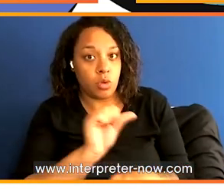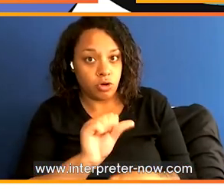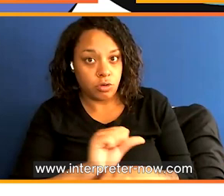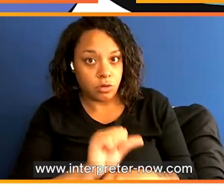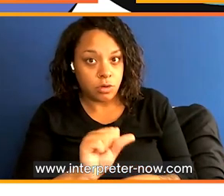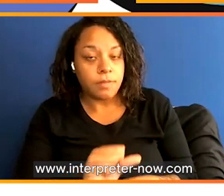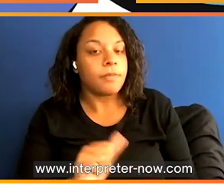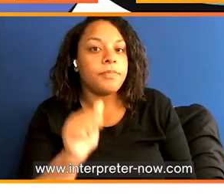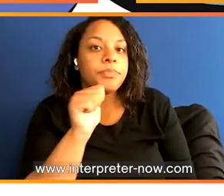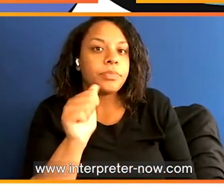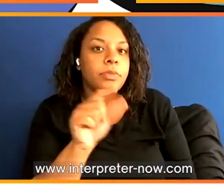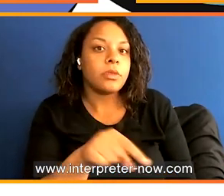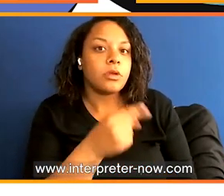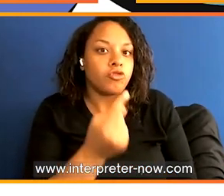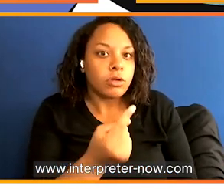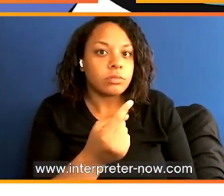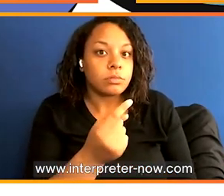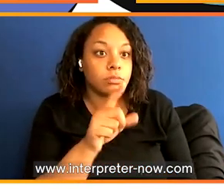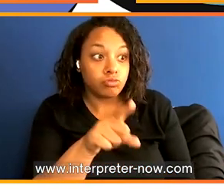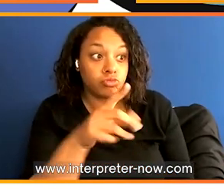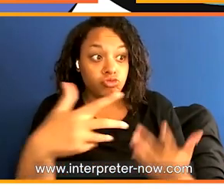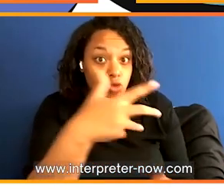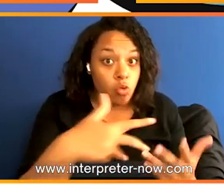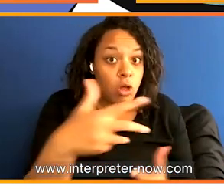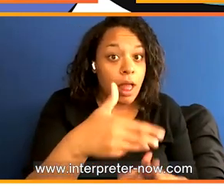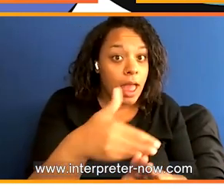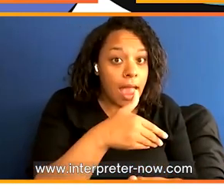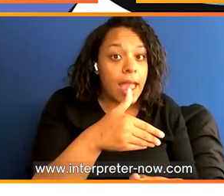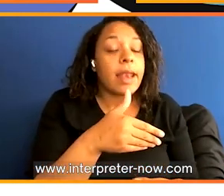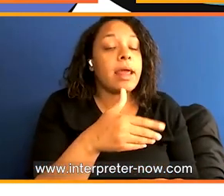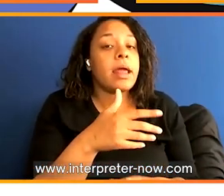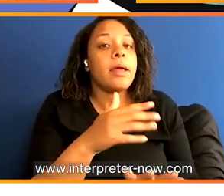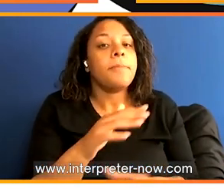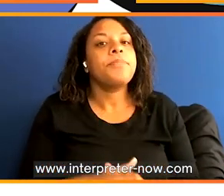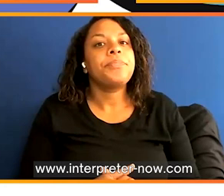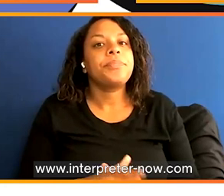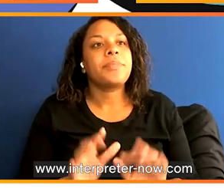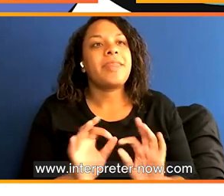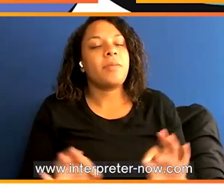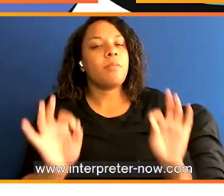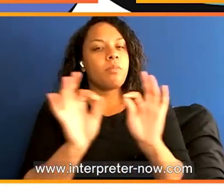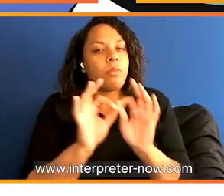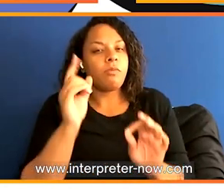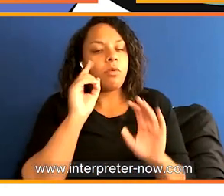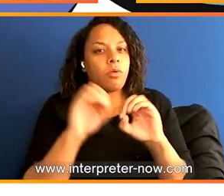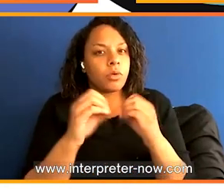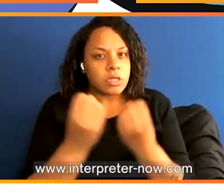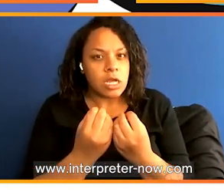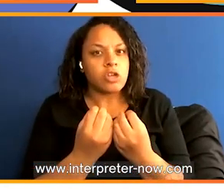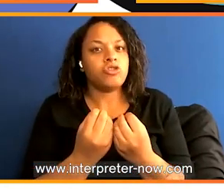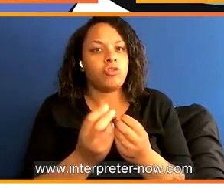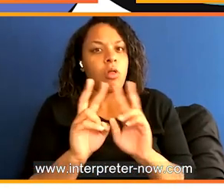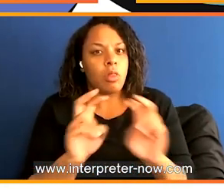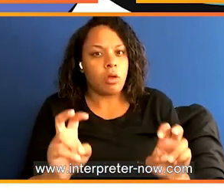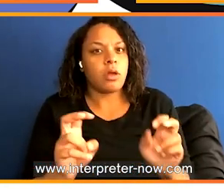you've done, so it's not only did we do all of this socializing ahead of time, you know, I think it's really important too for organizations to look